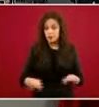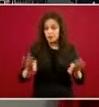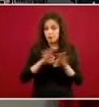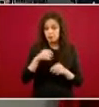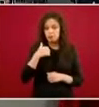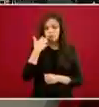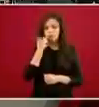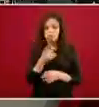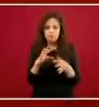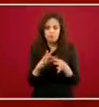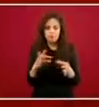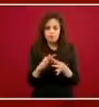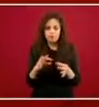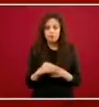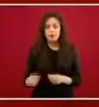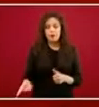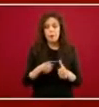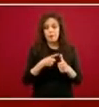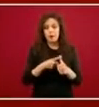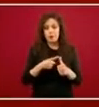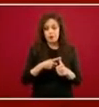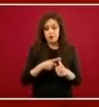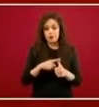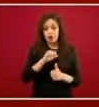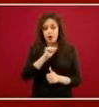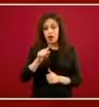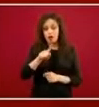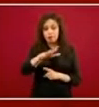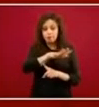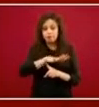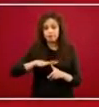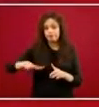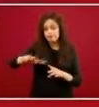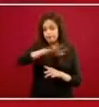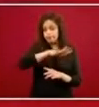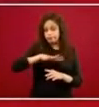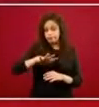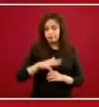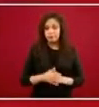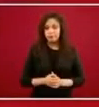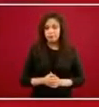And I would also like to say two things. First of all,